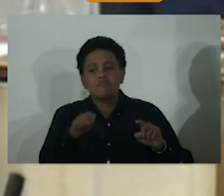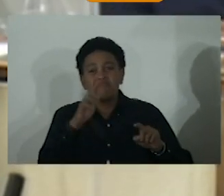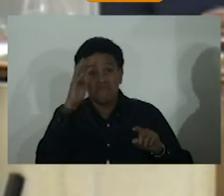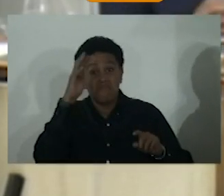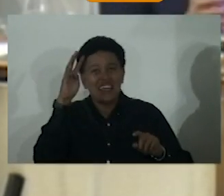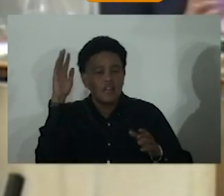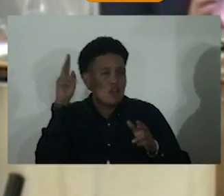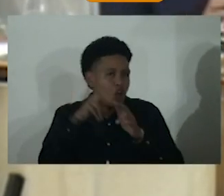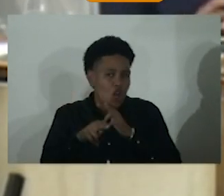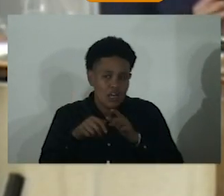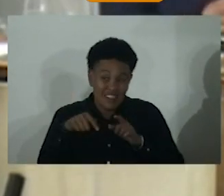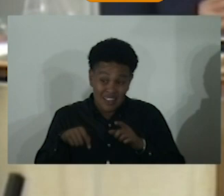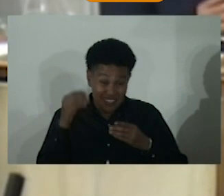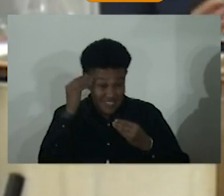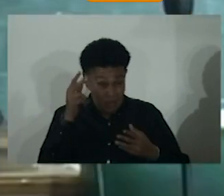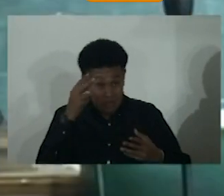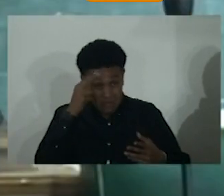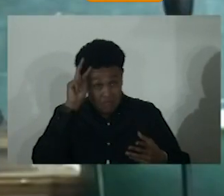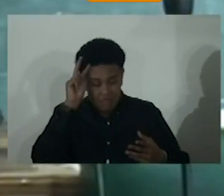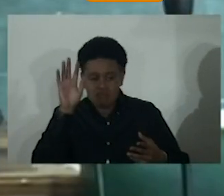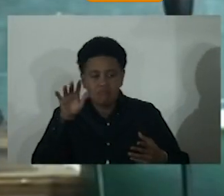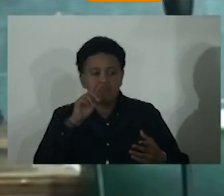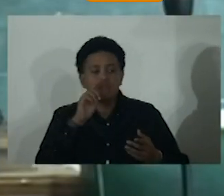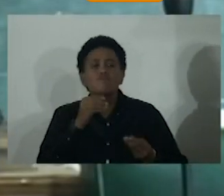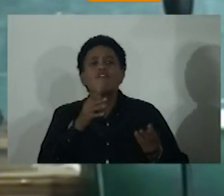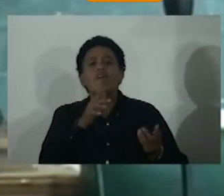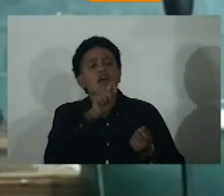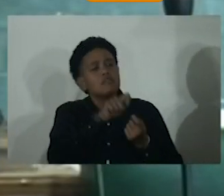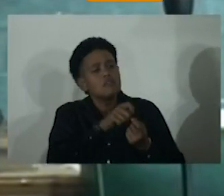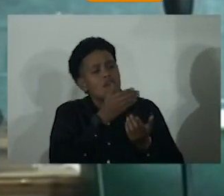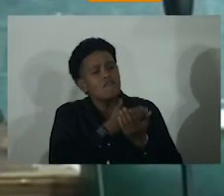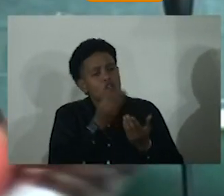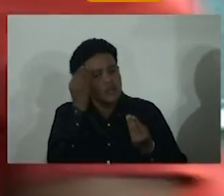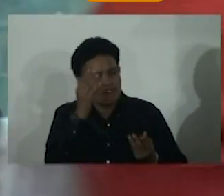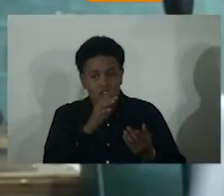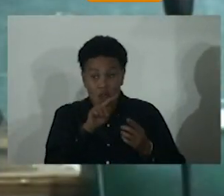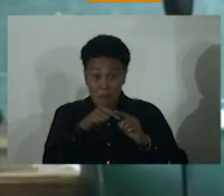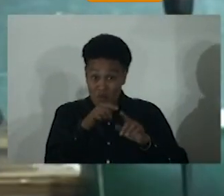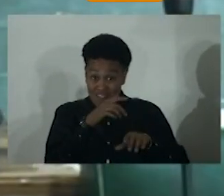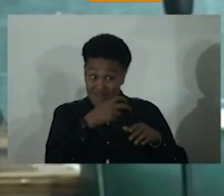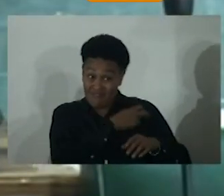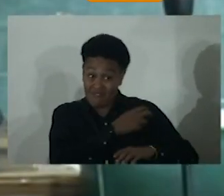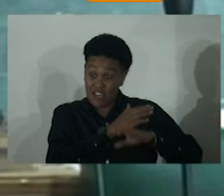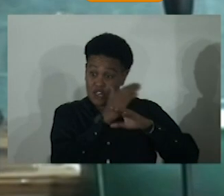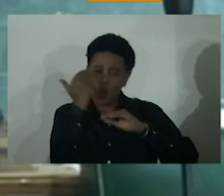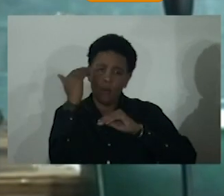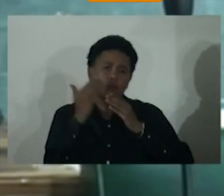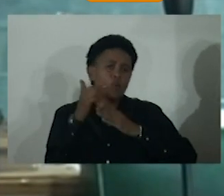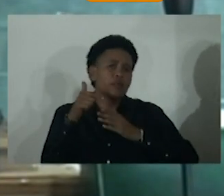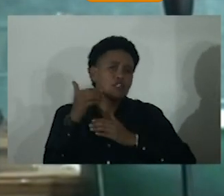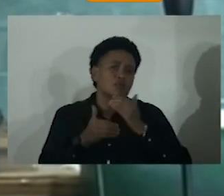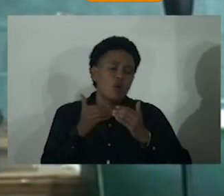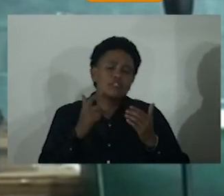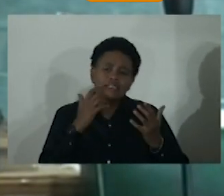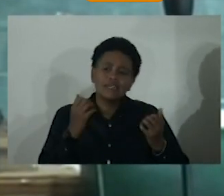and misinformation, provide factual and accurate information about vaccination, and hopefully through this process,